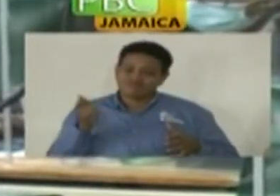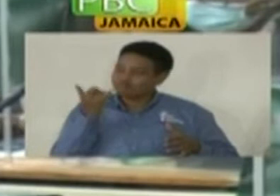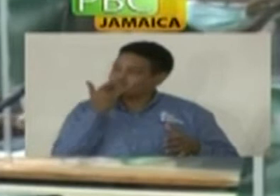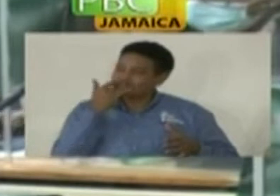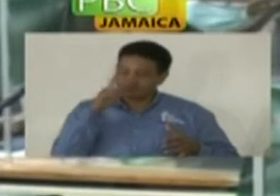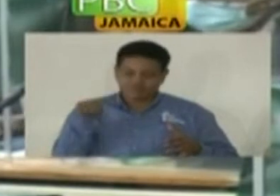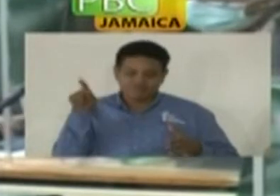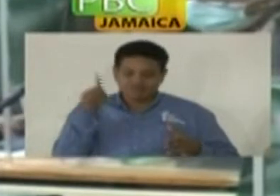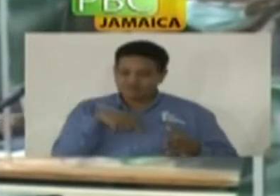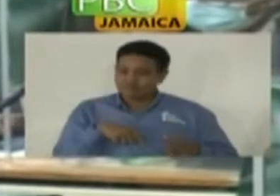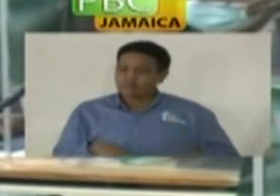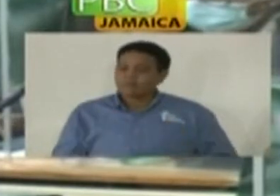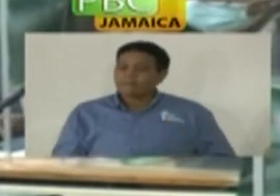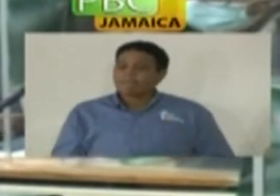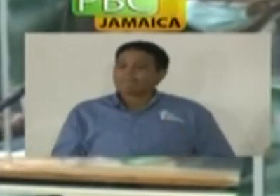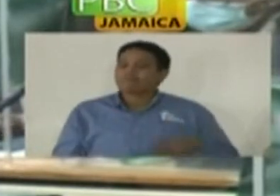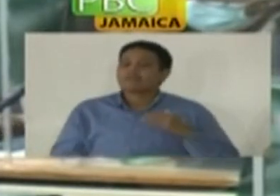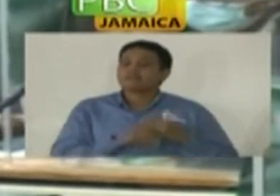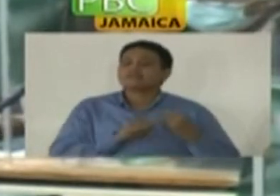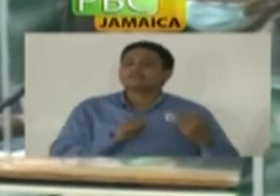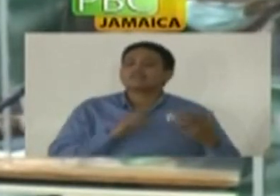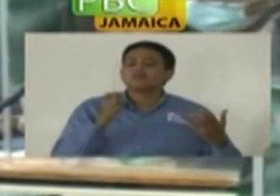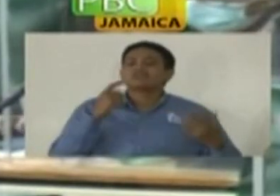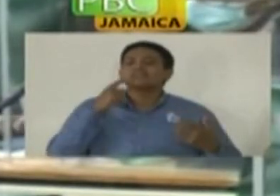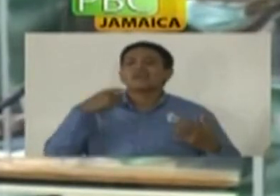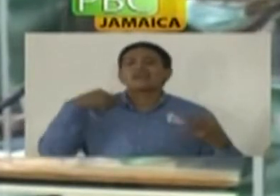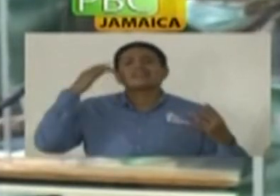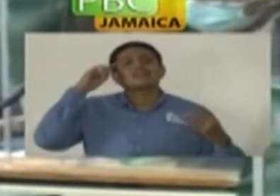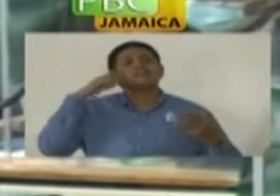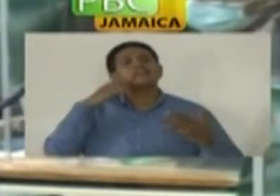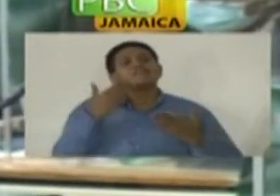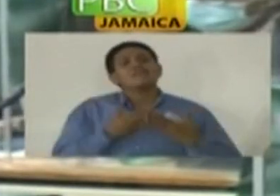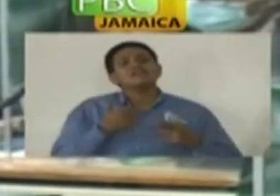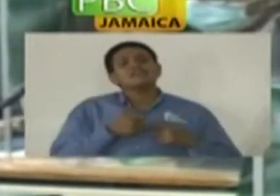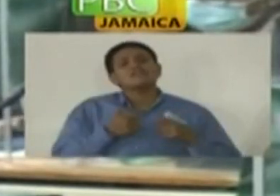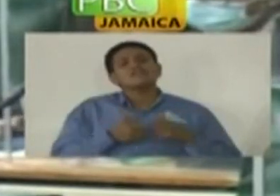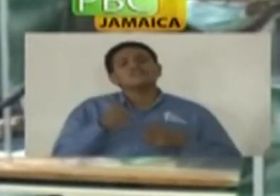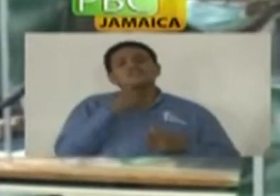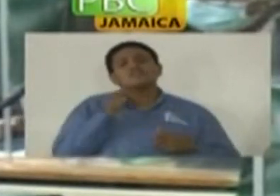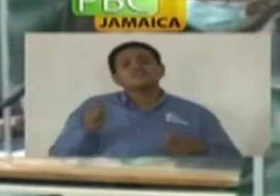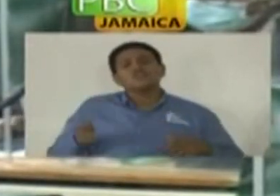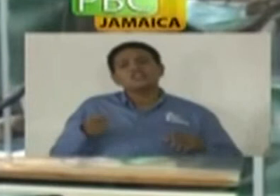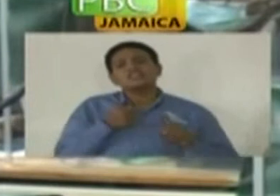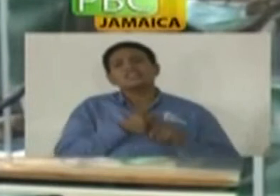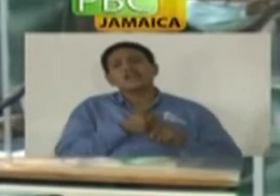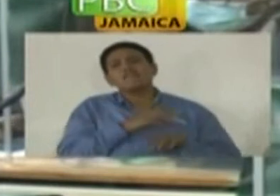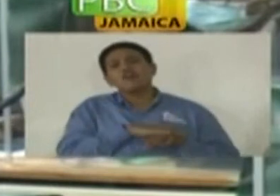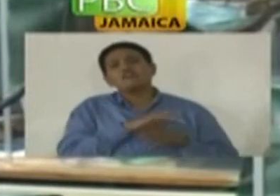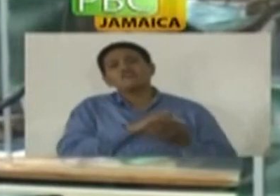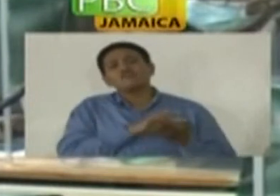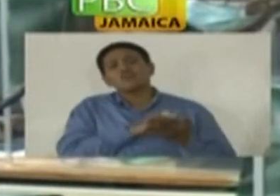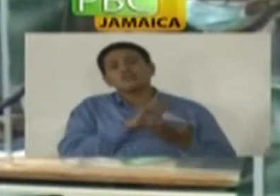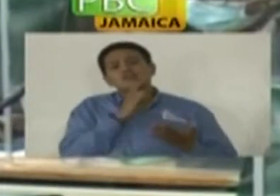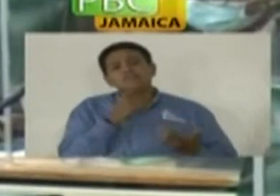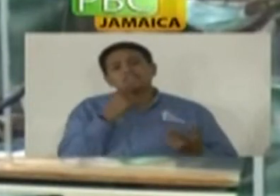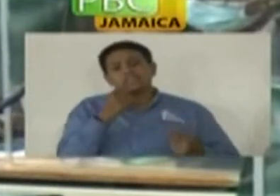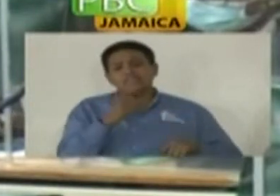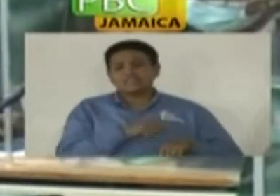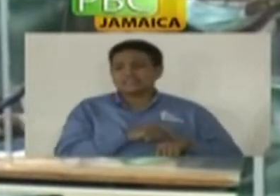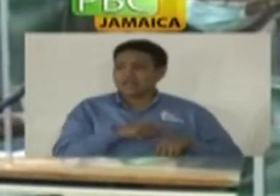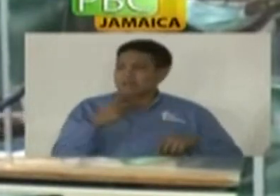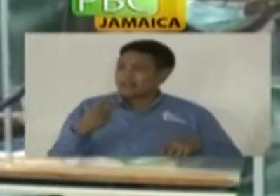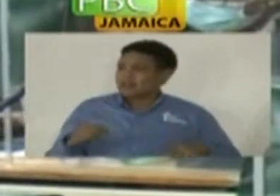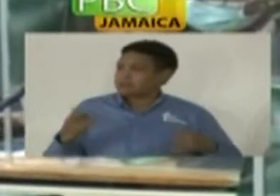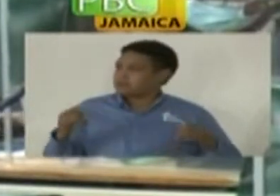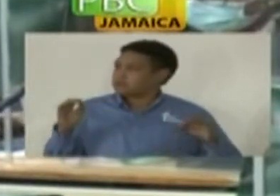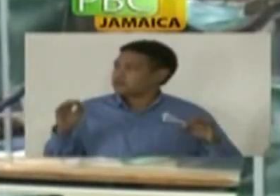mark. I also want to say that I think that the fact that the Chief Justice himself is on record as saying that the time had come